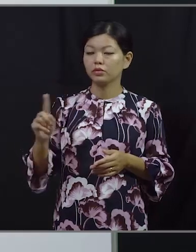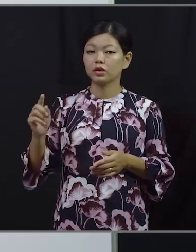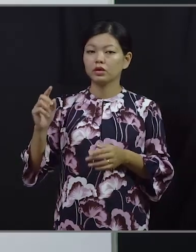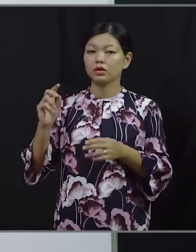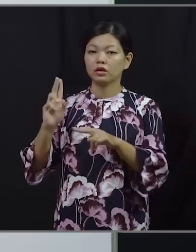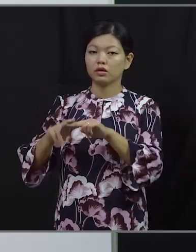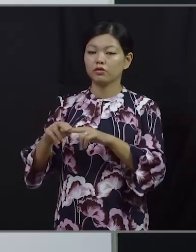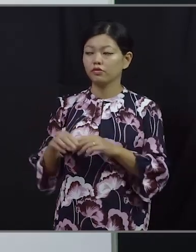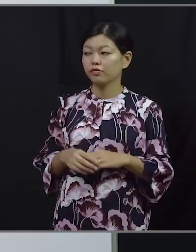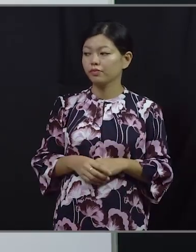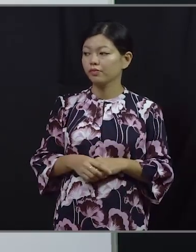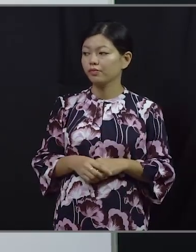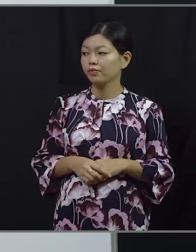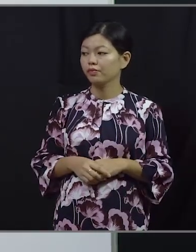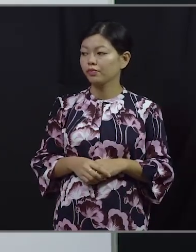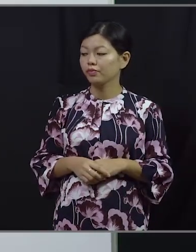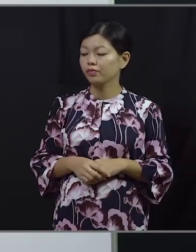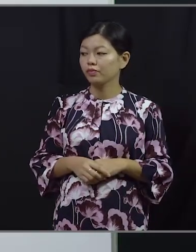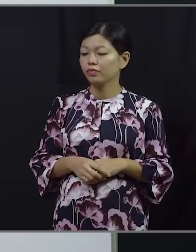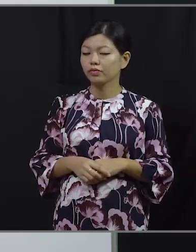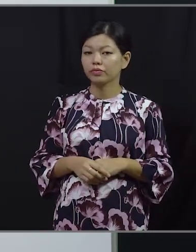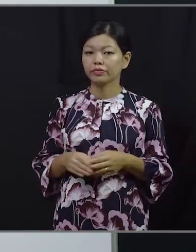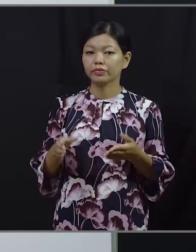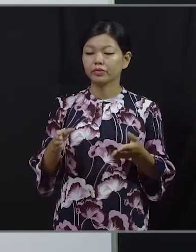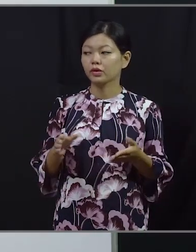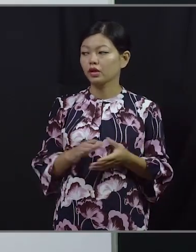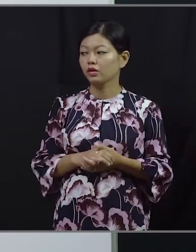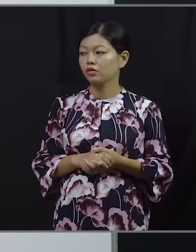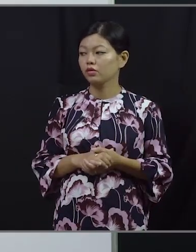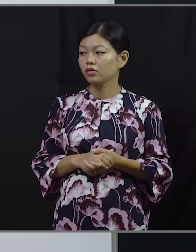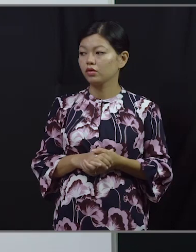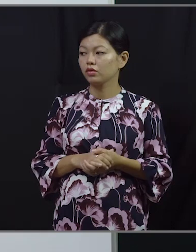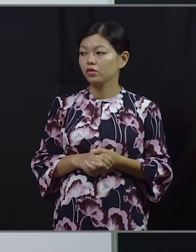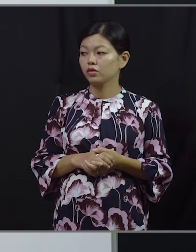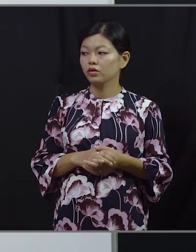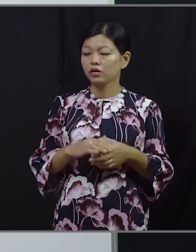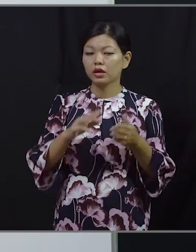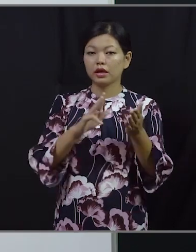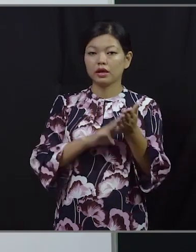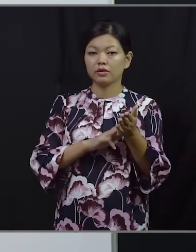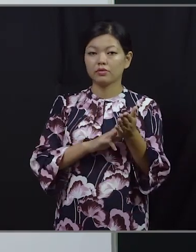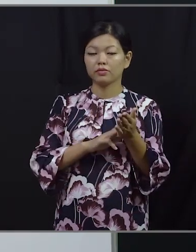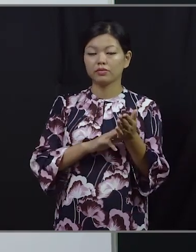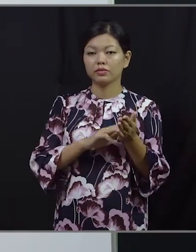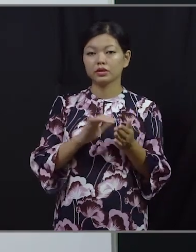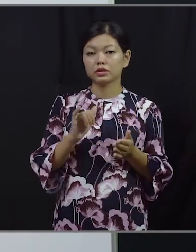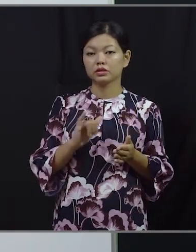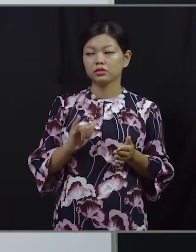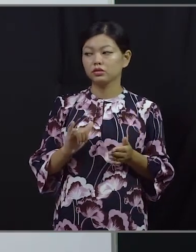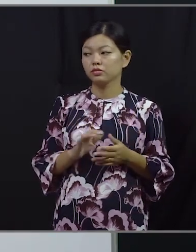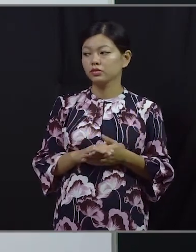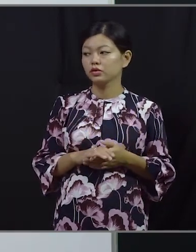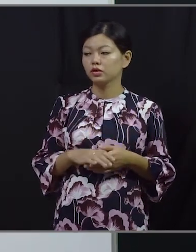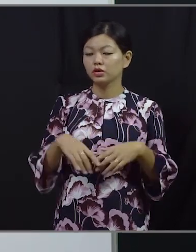okay? So now D equal, I can write, or therefore M equal, okay,